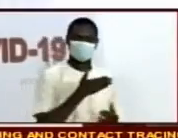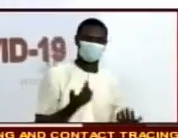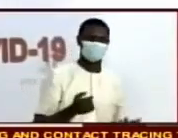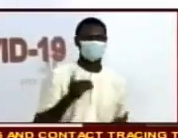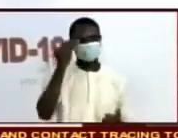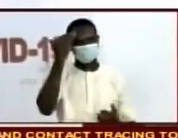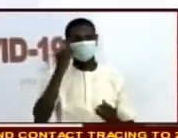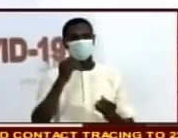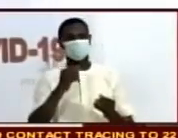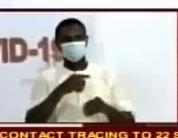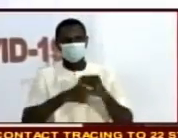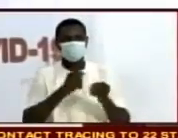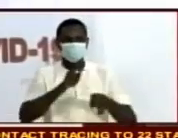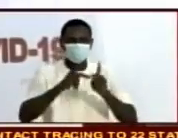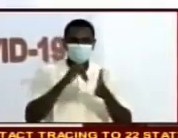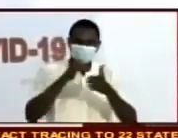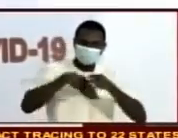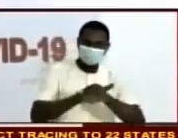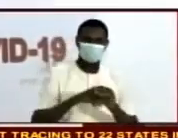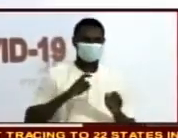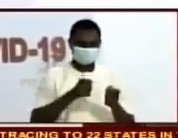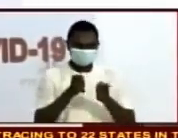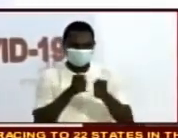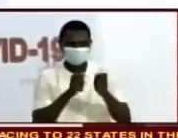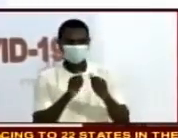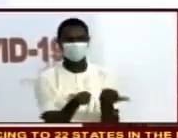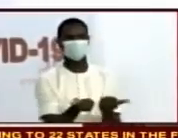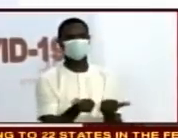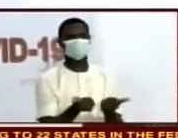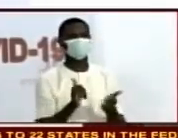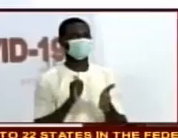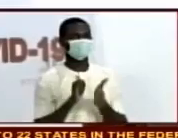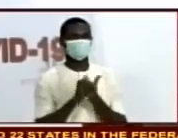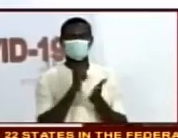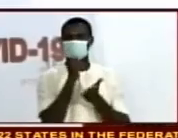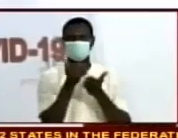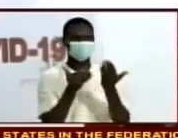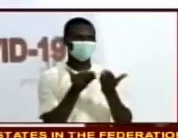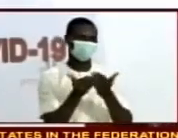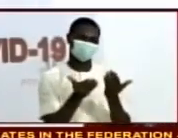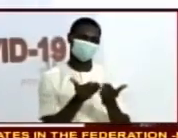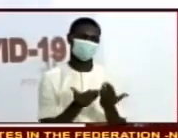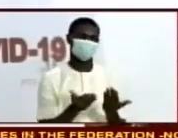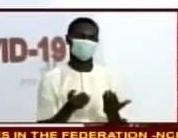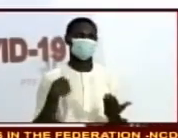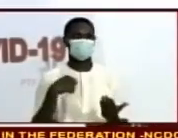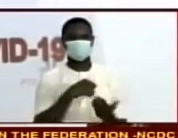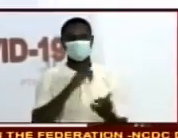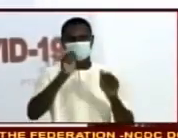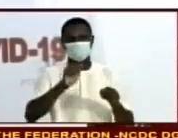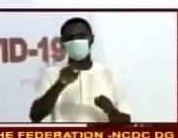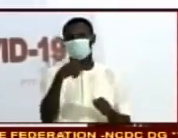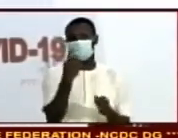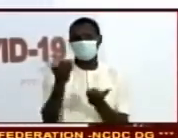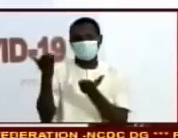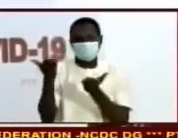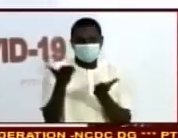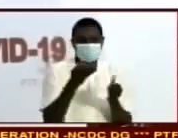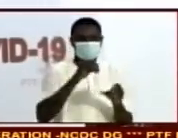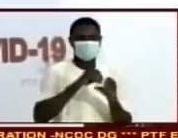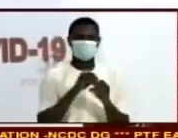they have to cope, and they cannot cope. They're very stretched. So so we can only bring in as